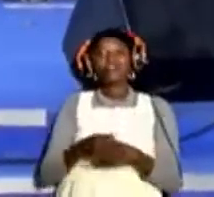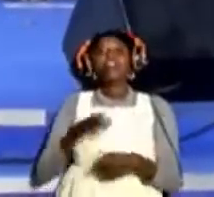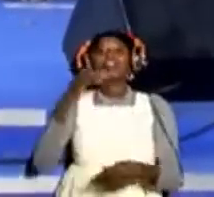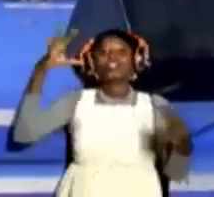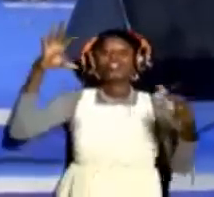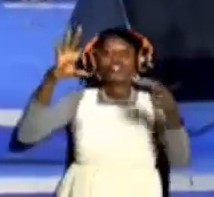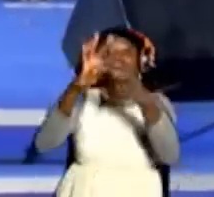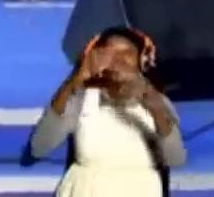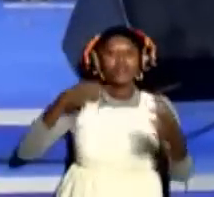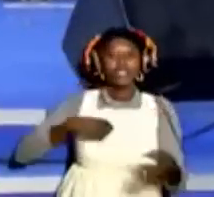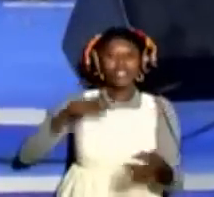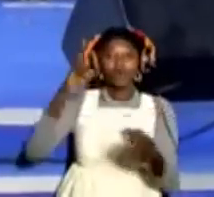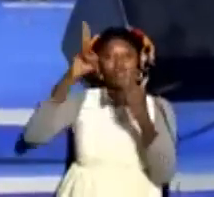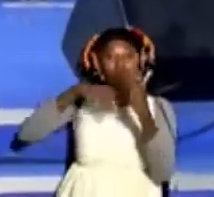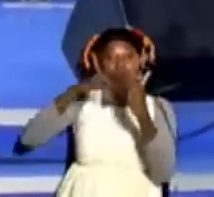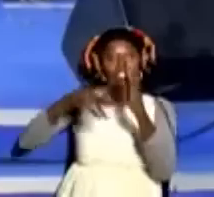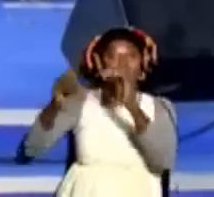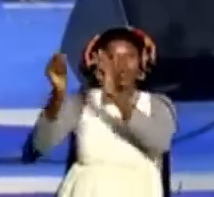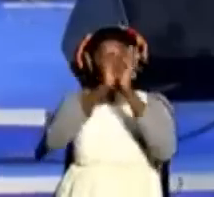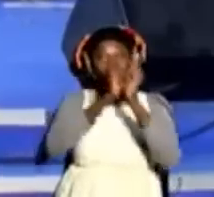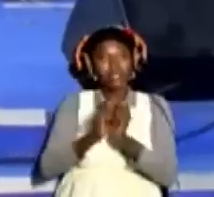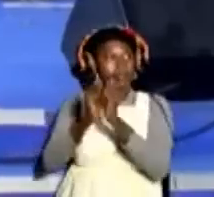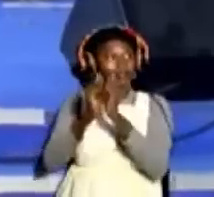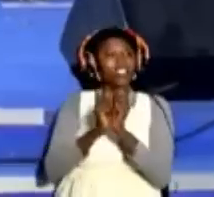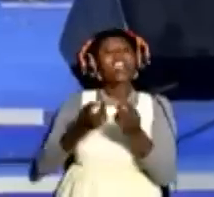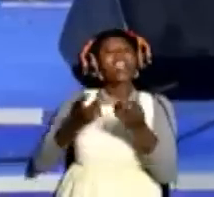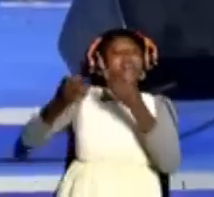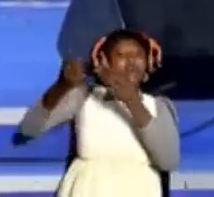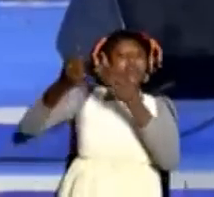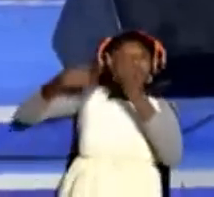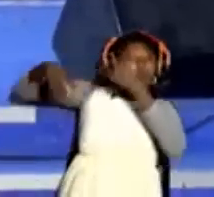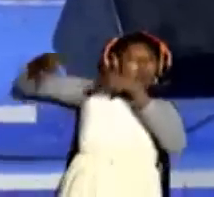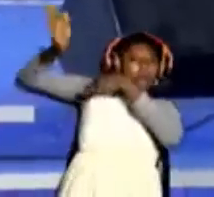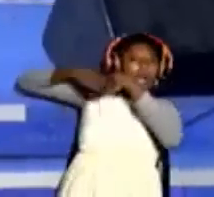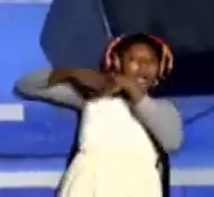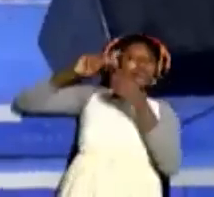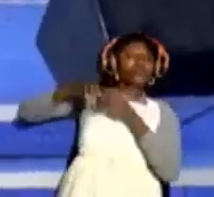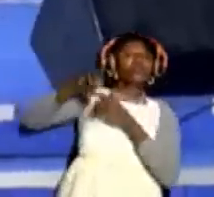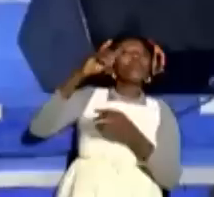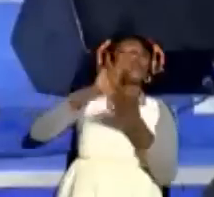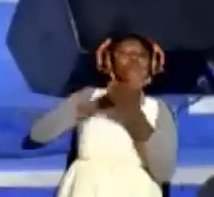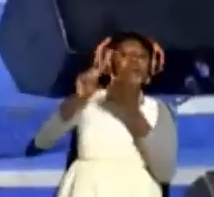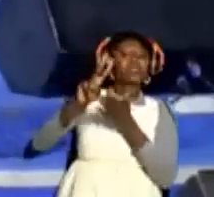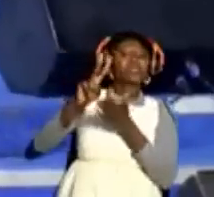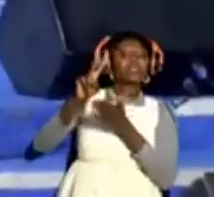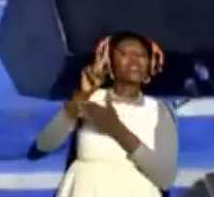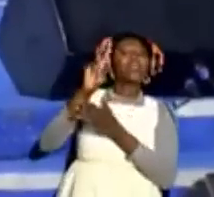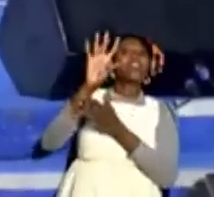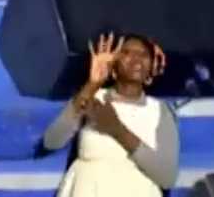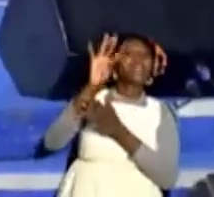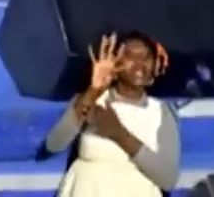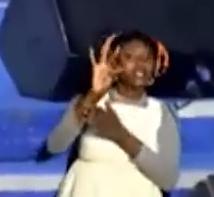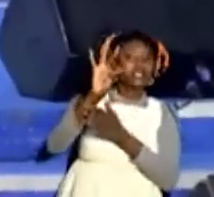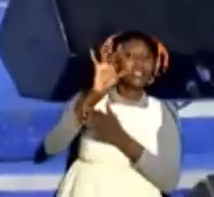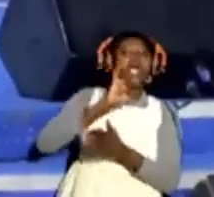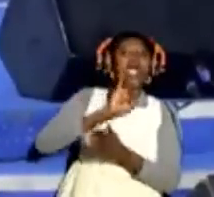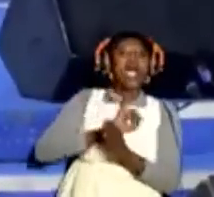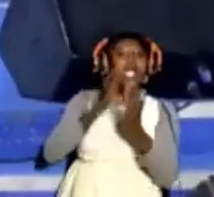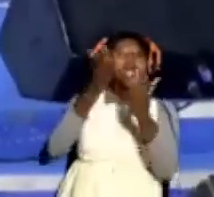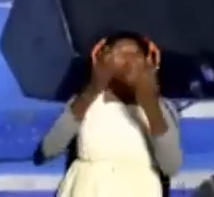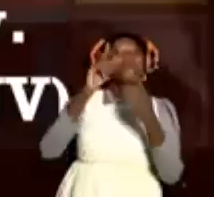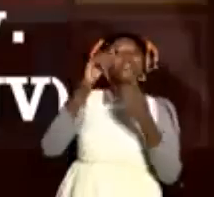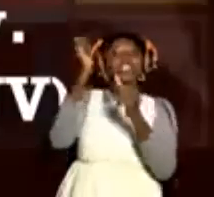So join me now as we read. Flash that verse 19 back, because I like